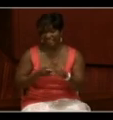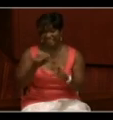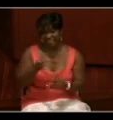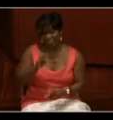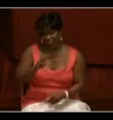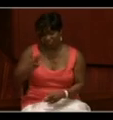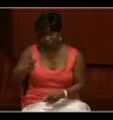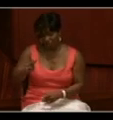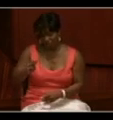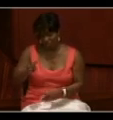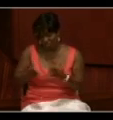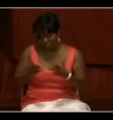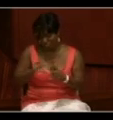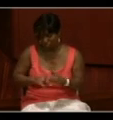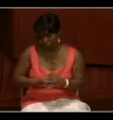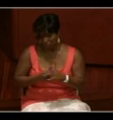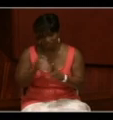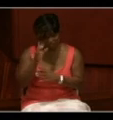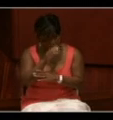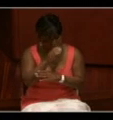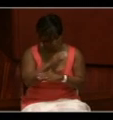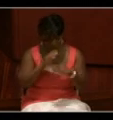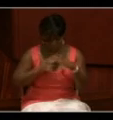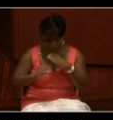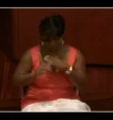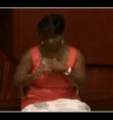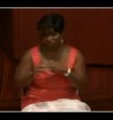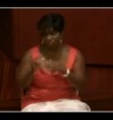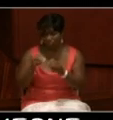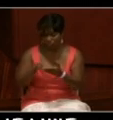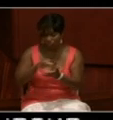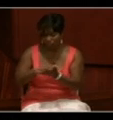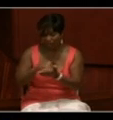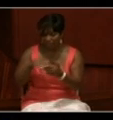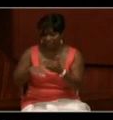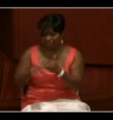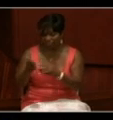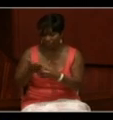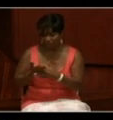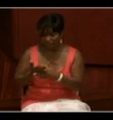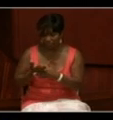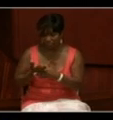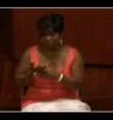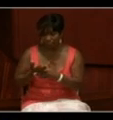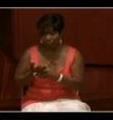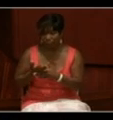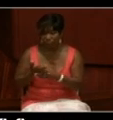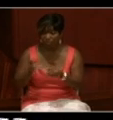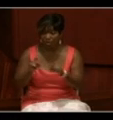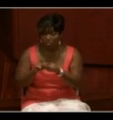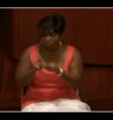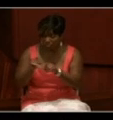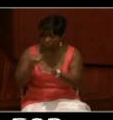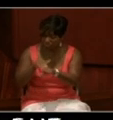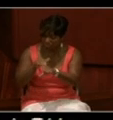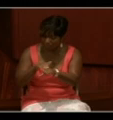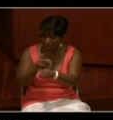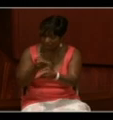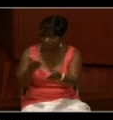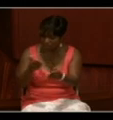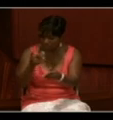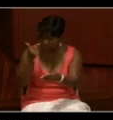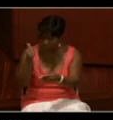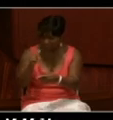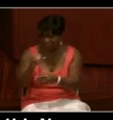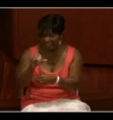1944, you might start your search for immigration records among those files. I'd also remind you that because these case files